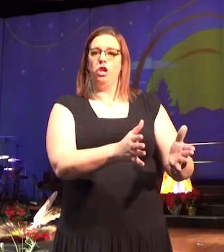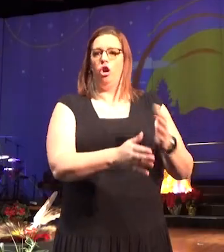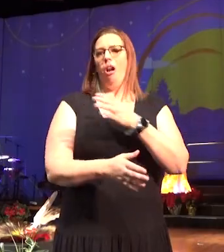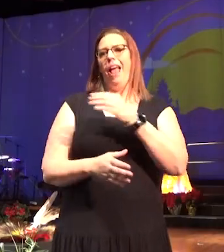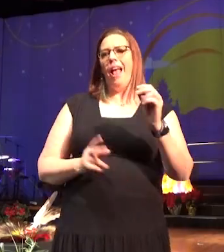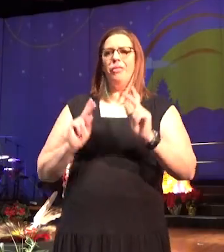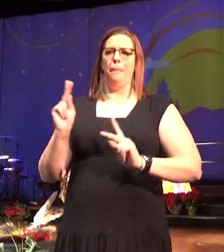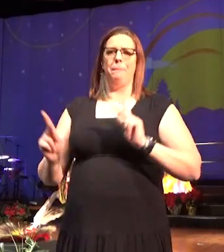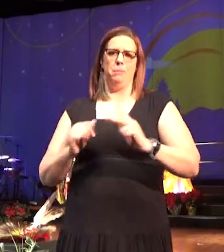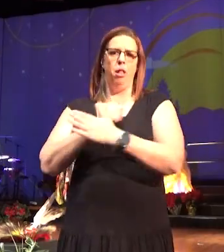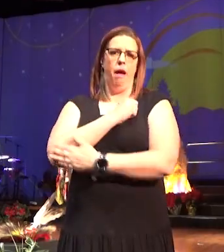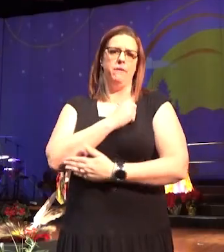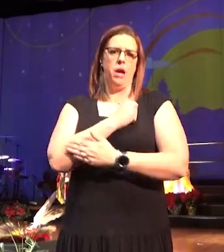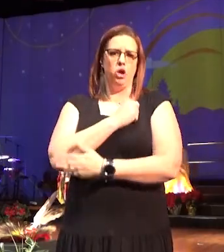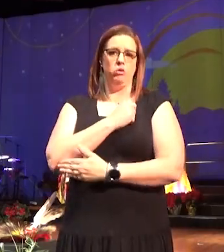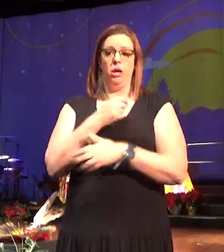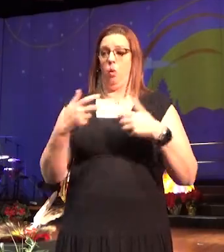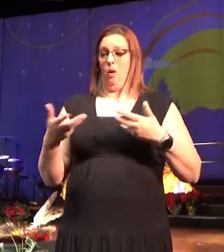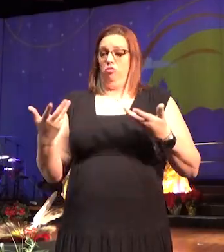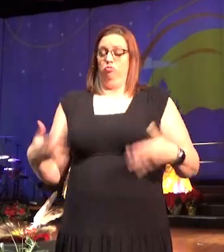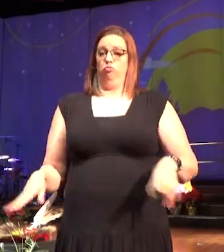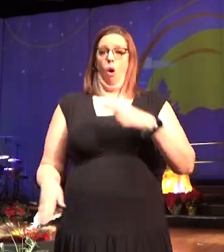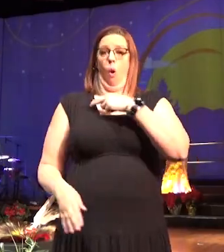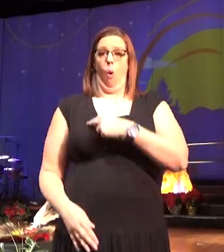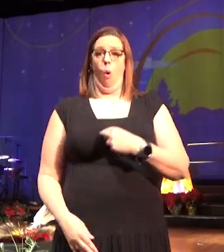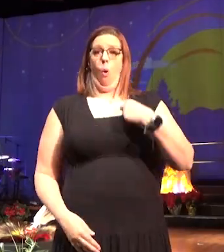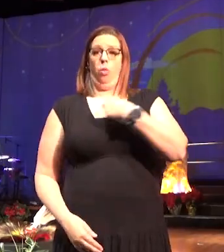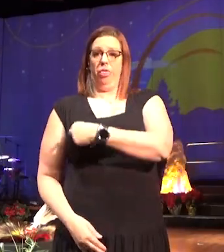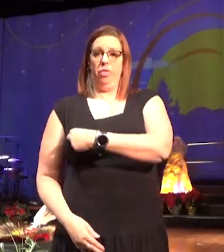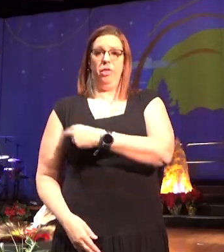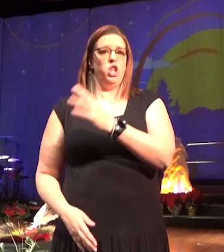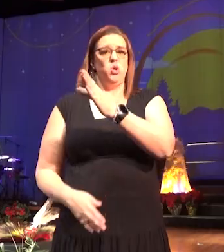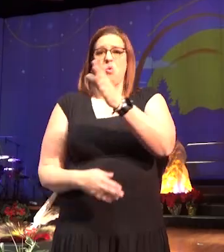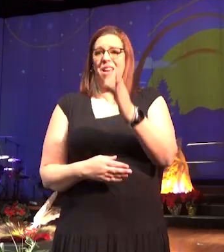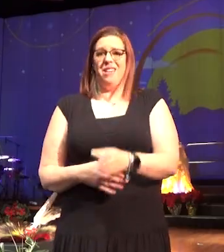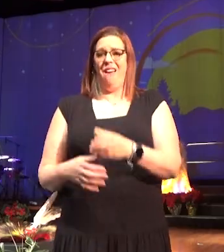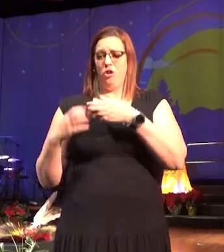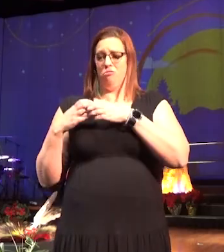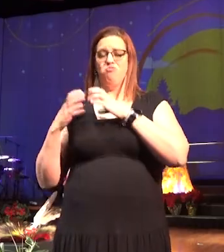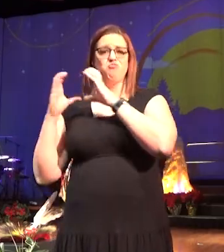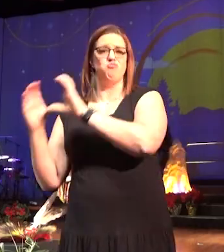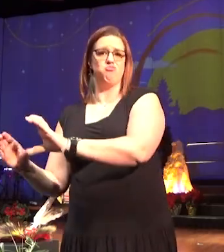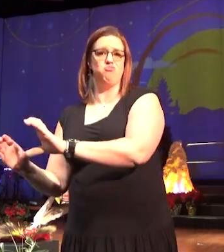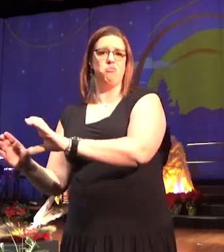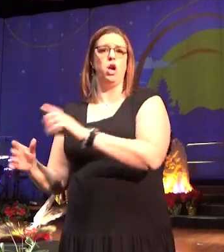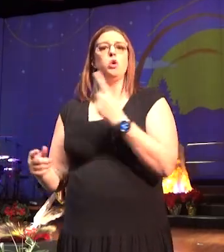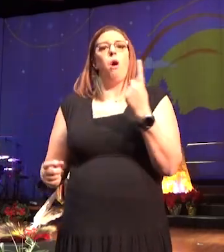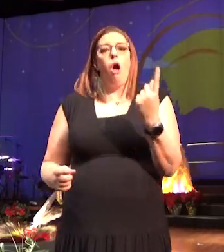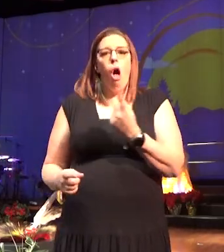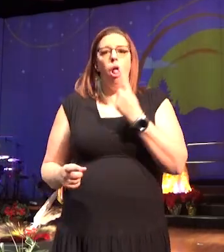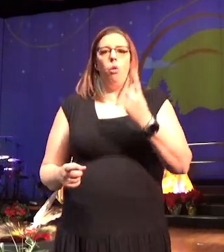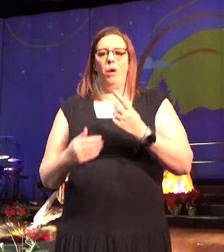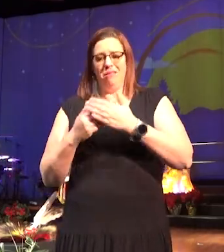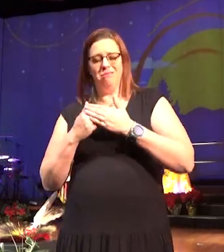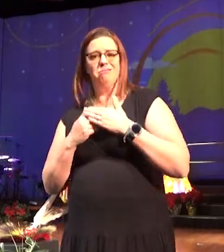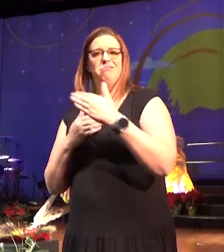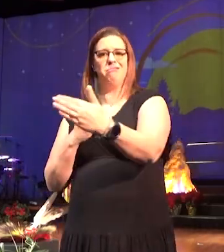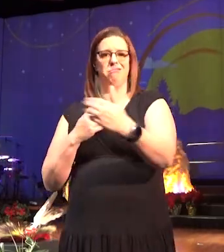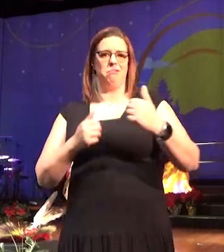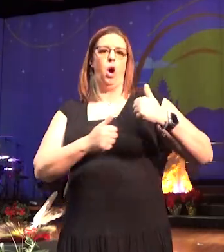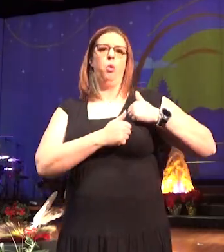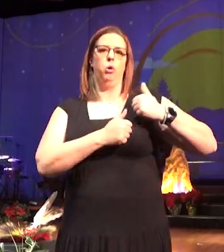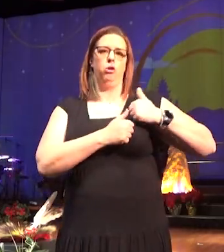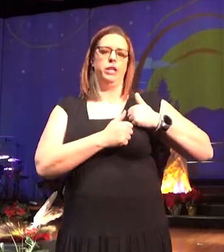country. And once you make that oath, you never put it down. You can never put it down. You're always a warrior. And